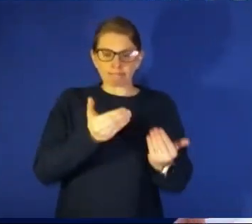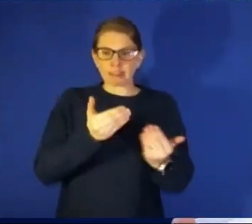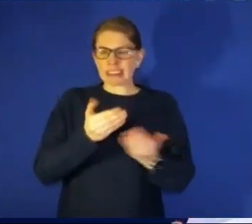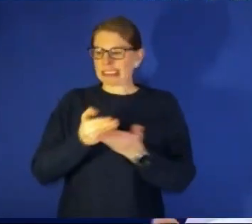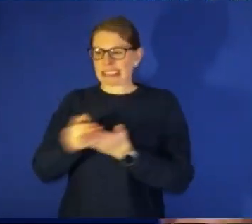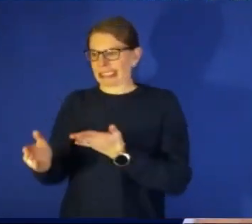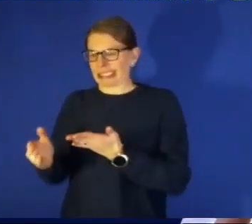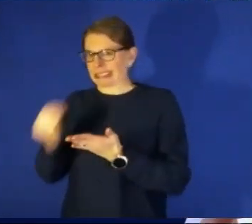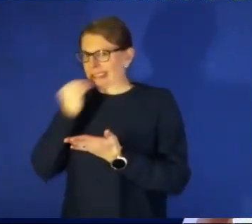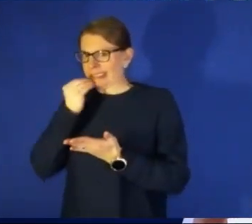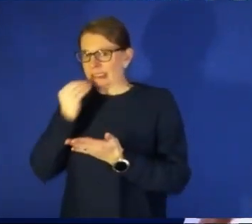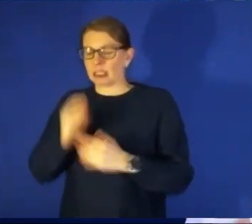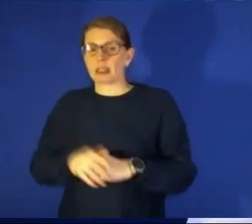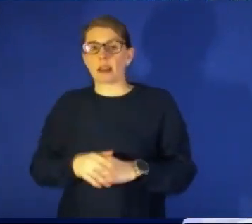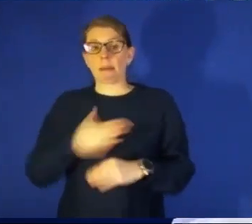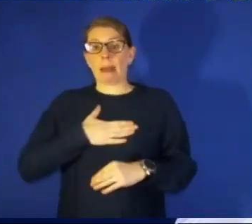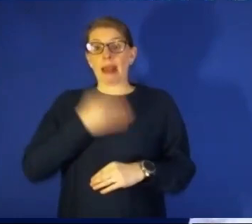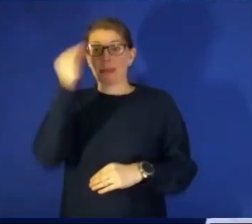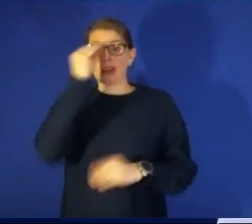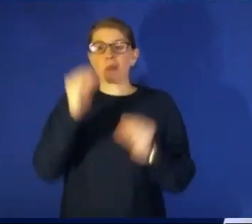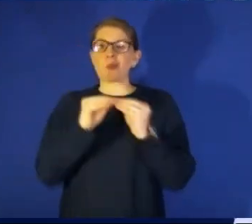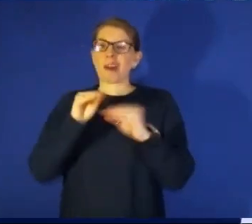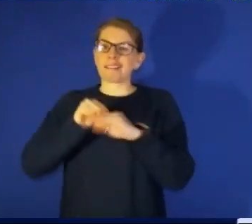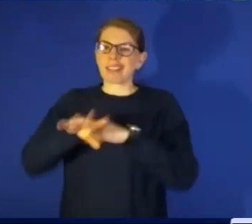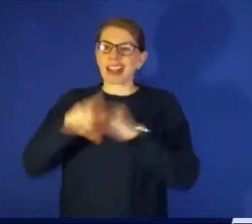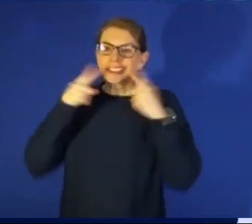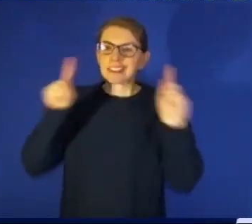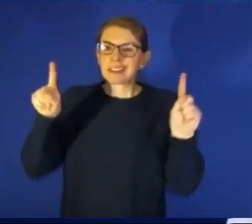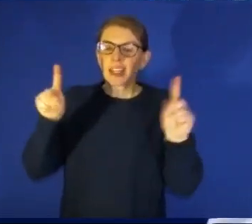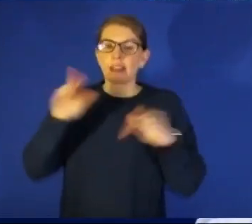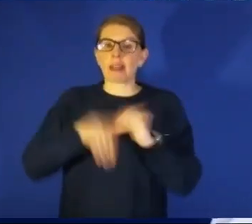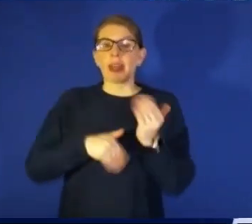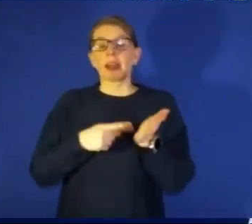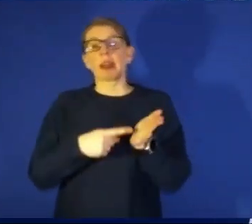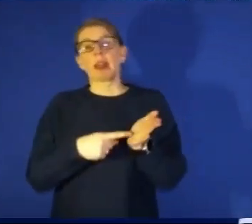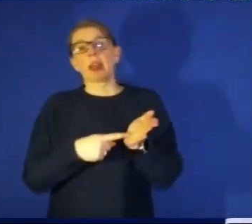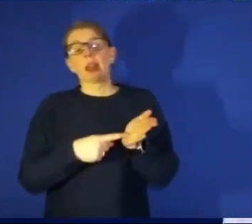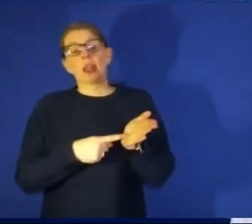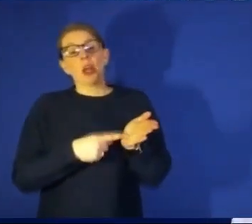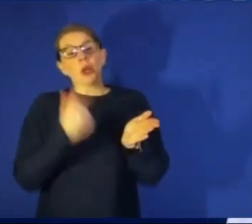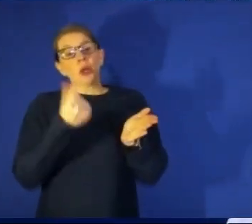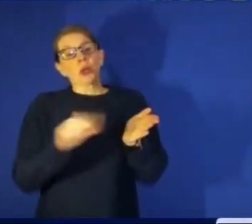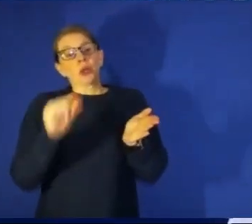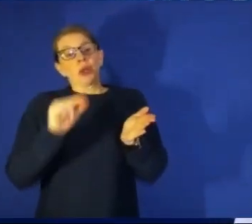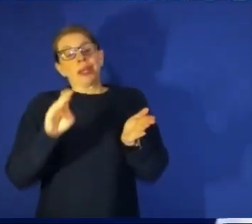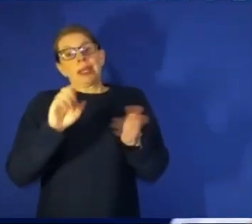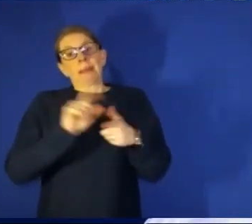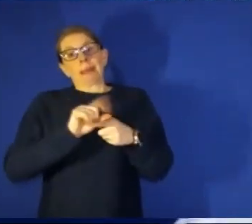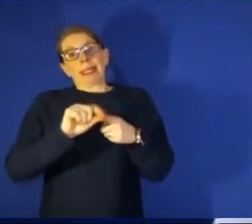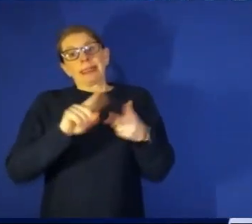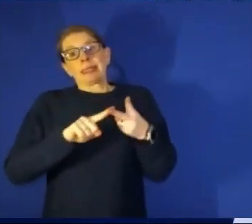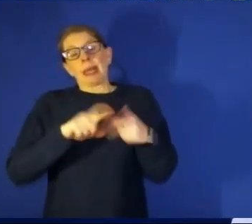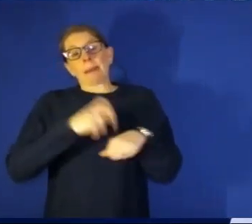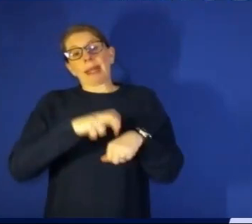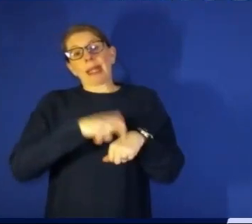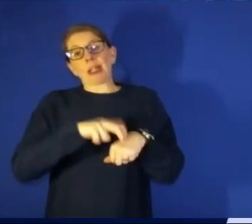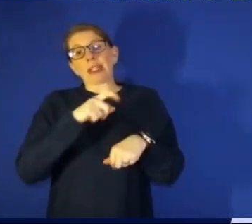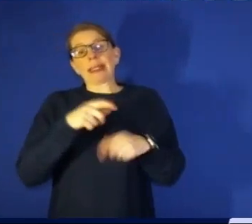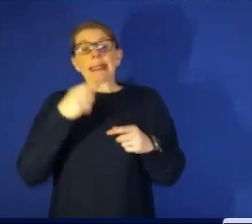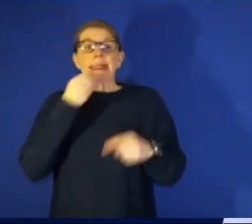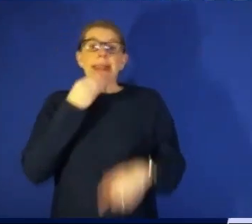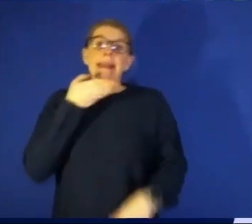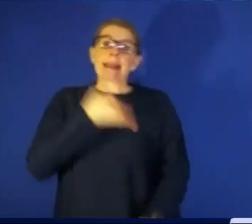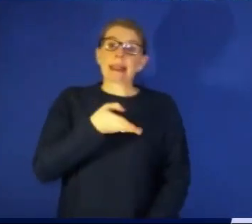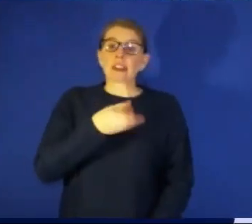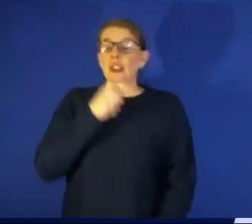my opinion, much more effective than showing them these plastic models of green beans and a baked potato and saying, eat this and don't eat that.